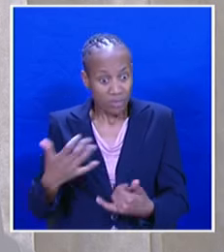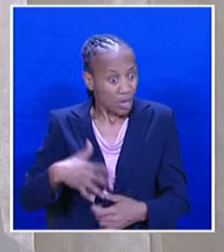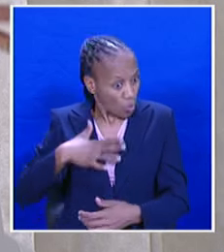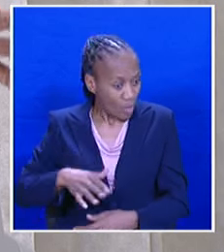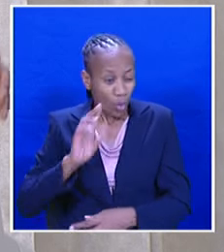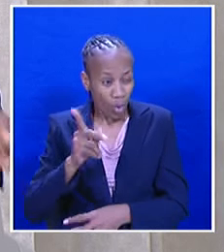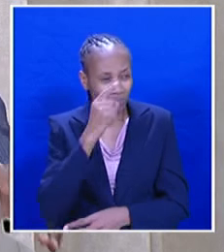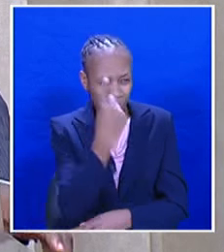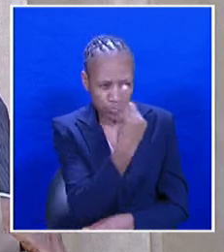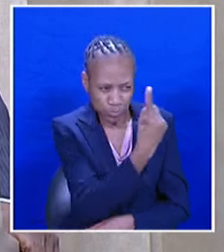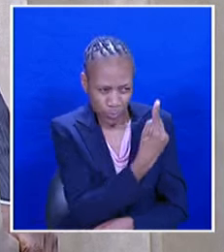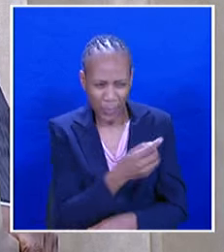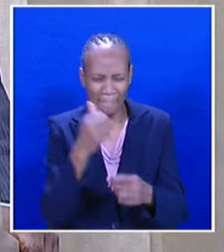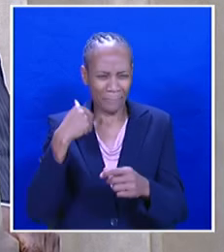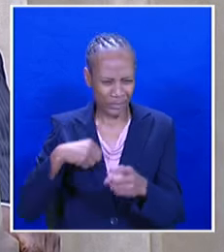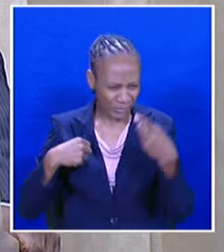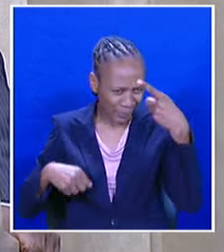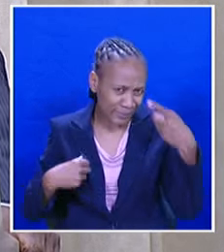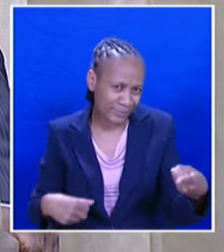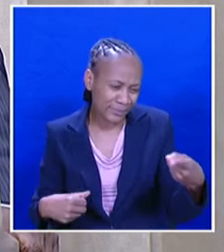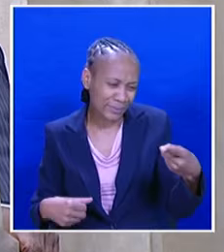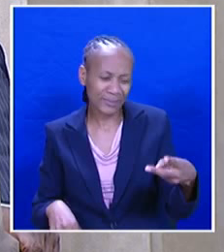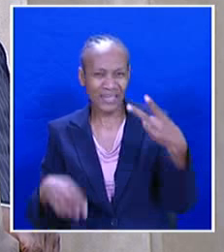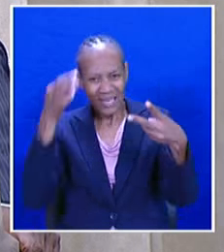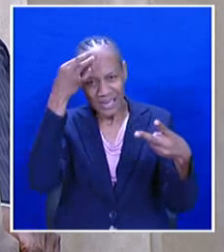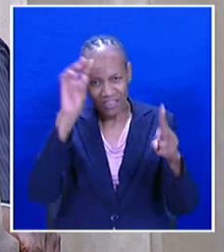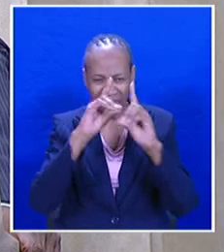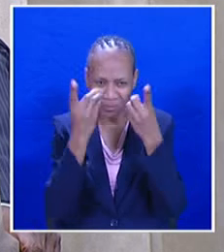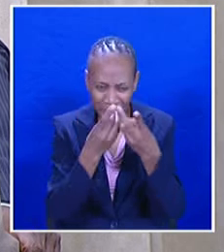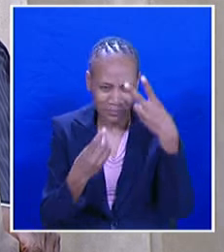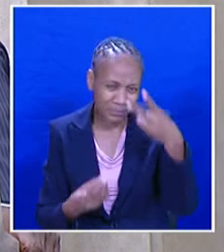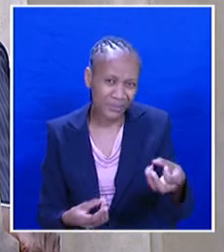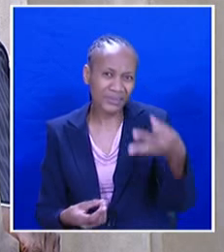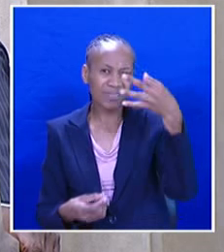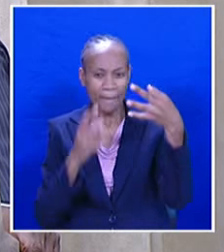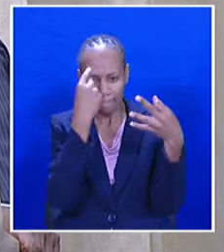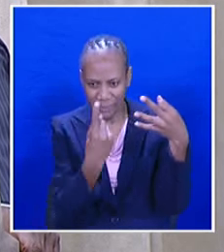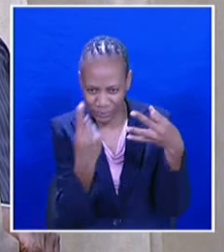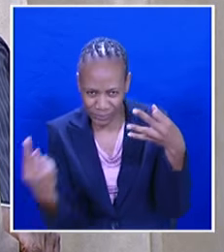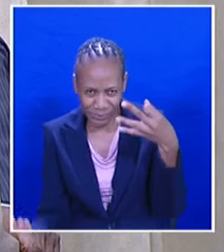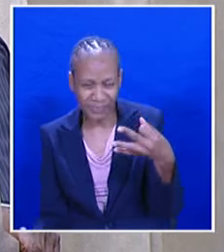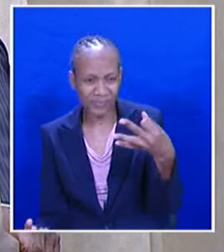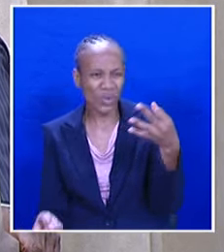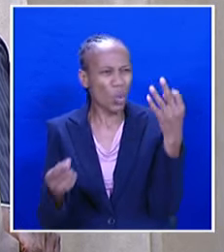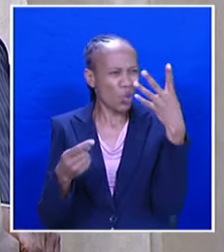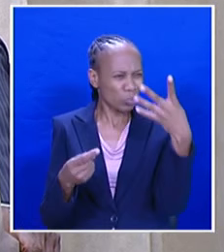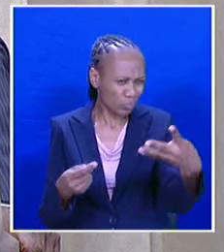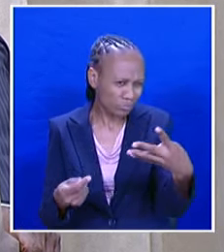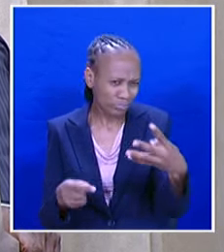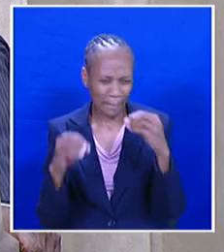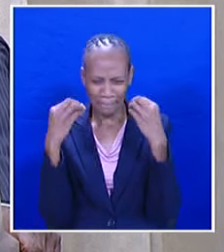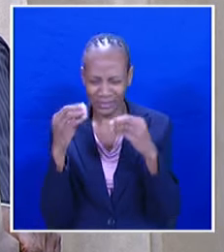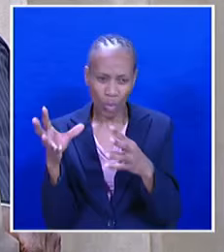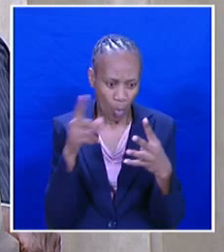municipalities, be they government departments, be they individuals or individual users, they must pay up. We